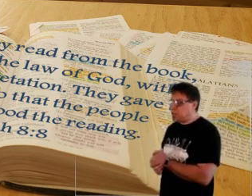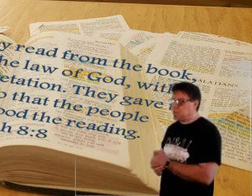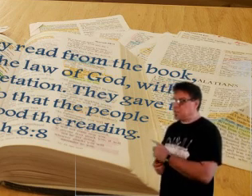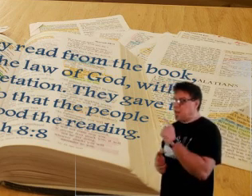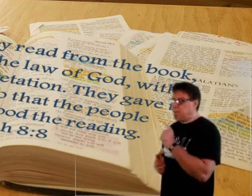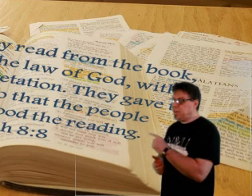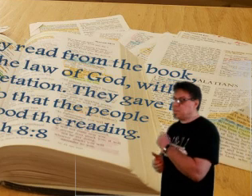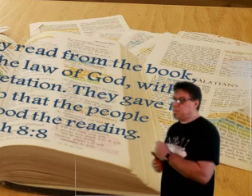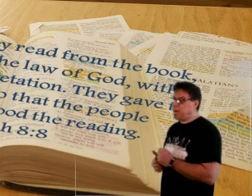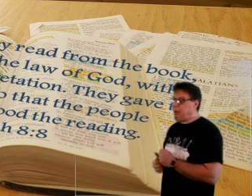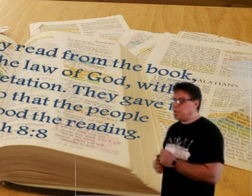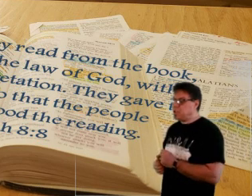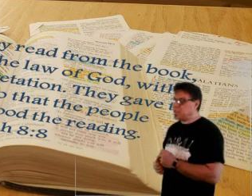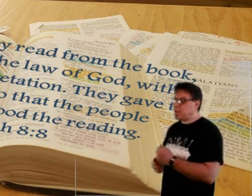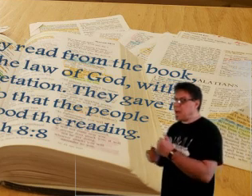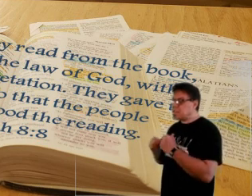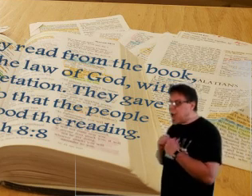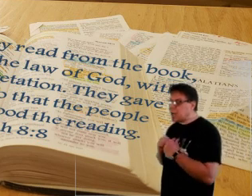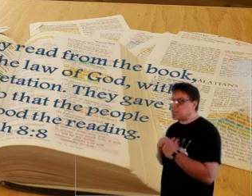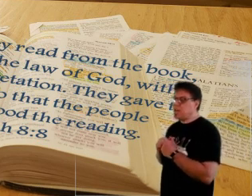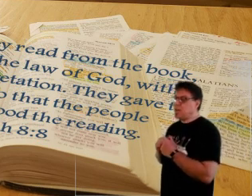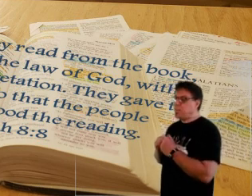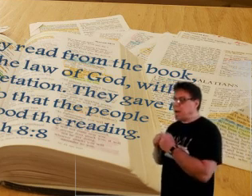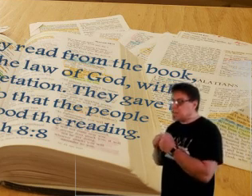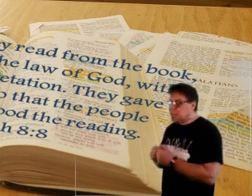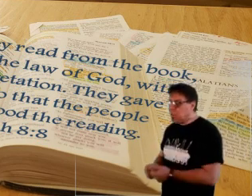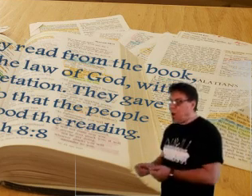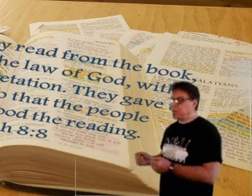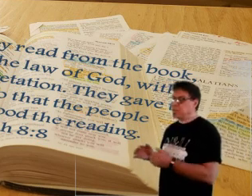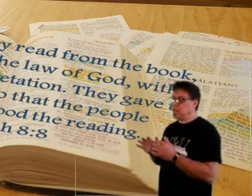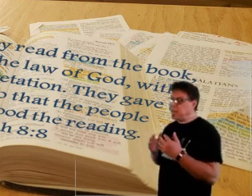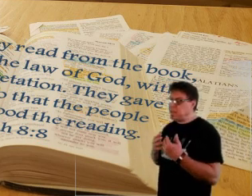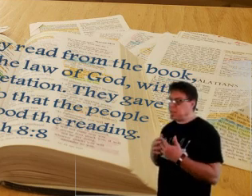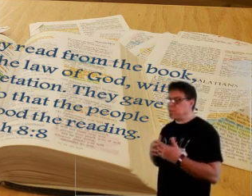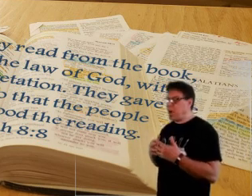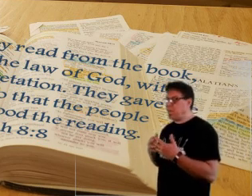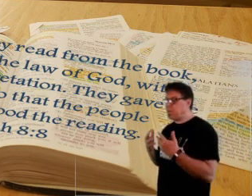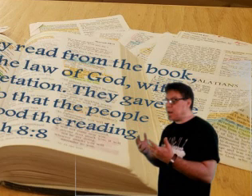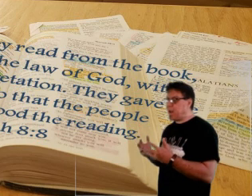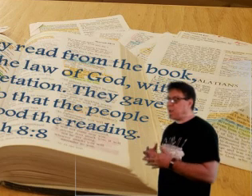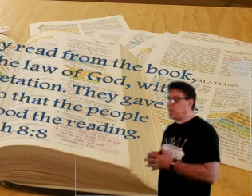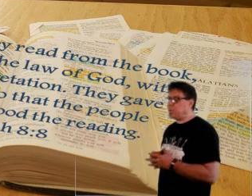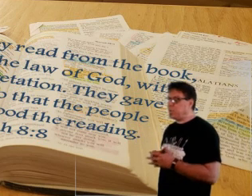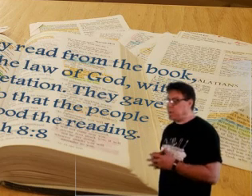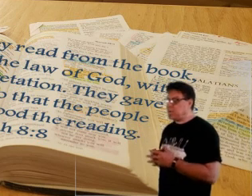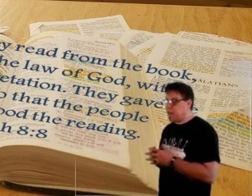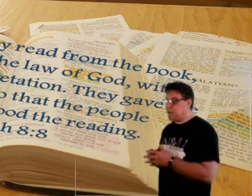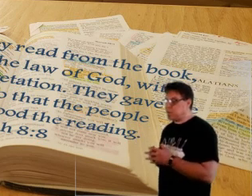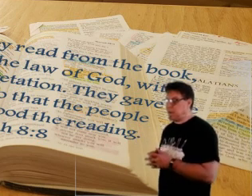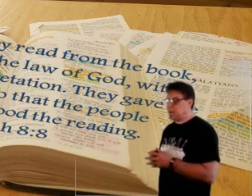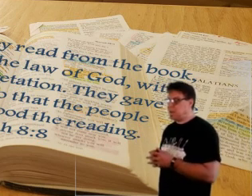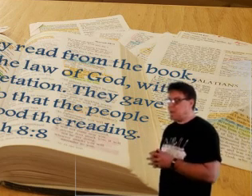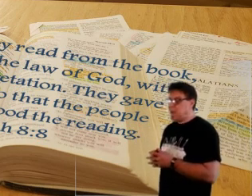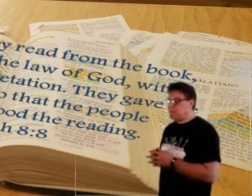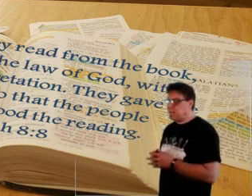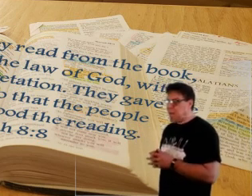of Jesus. This is about how Jesus guides us by still waters and leads us on the right pathways for his name's